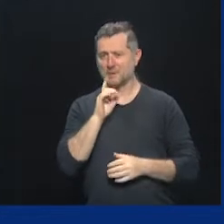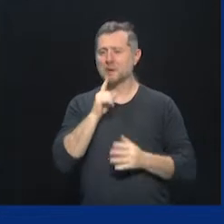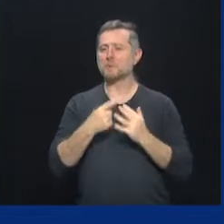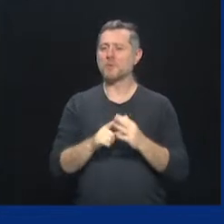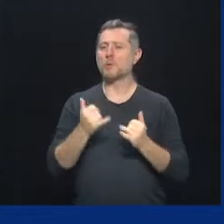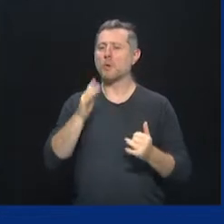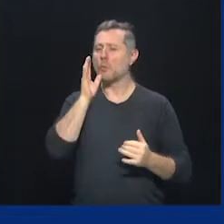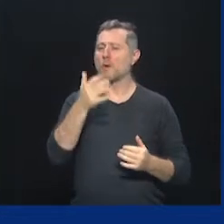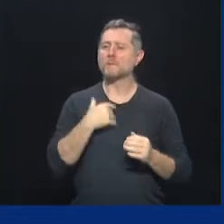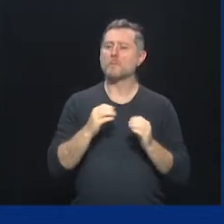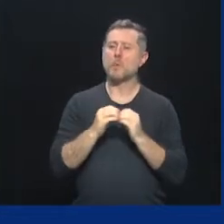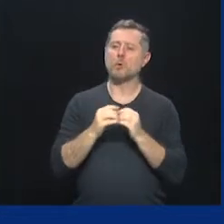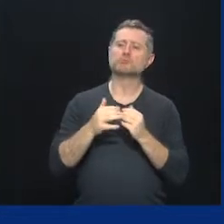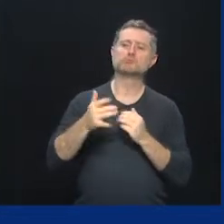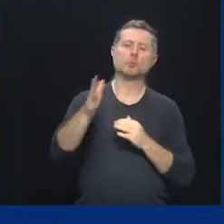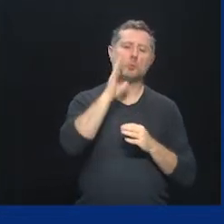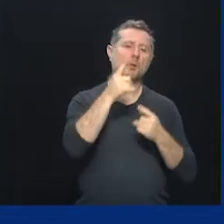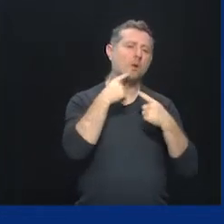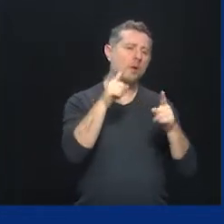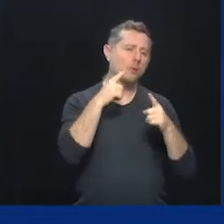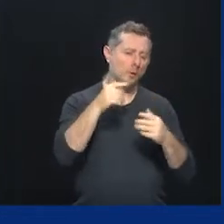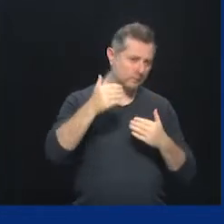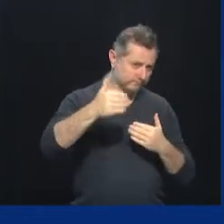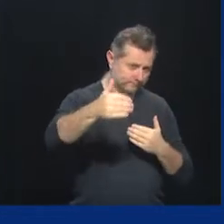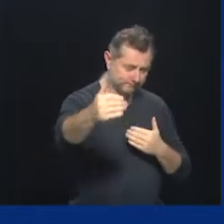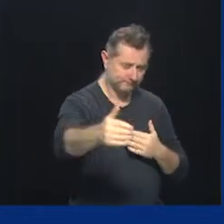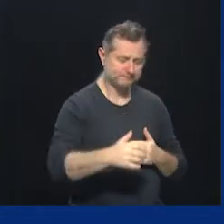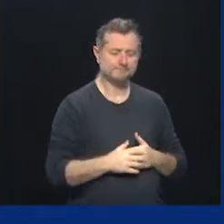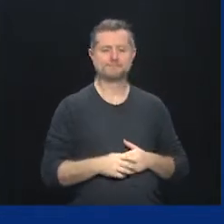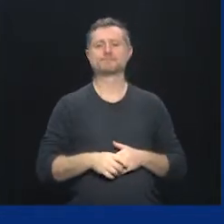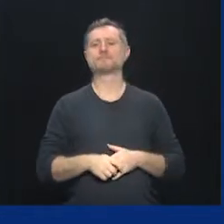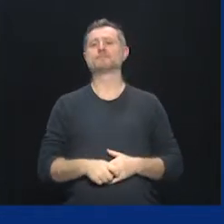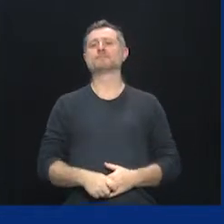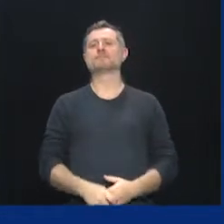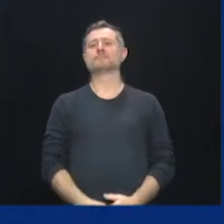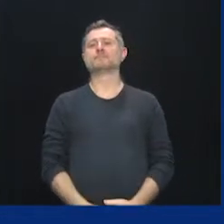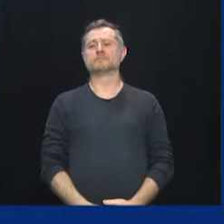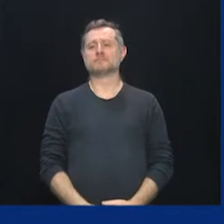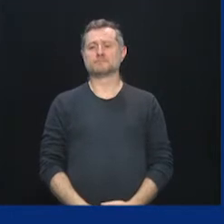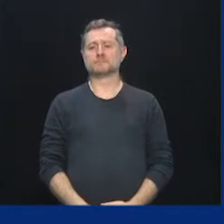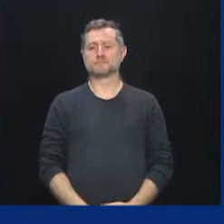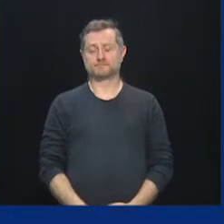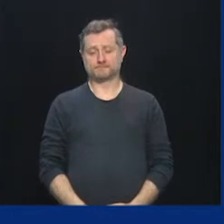about the resources coming from the federal government. As you know, during peak